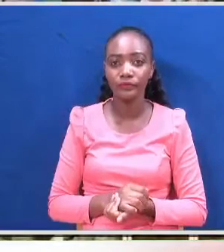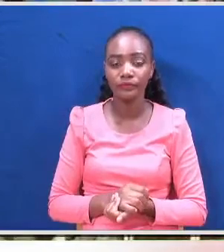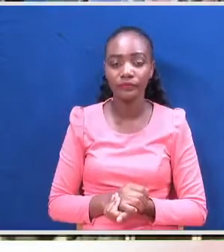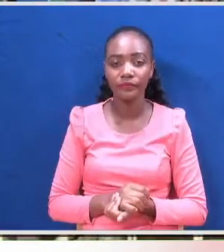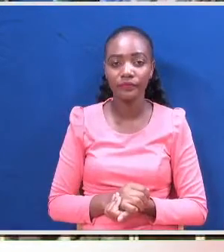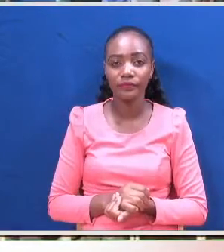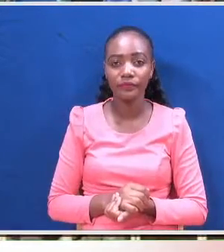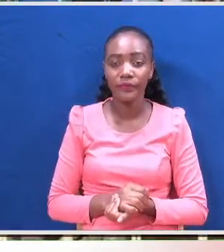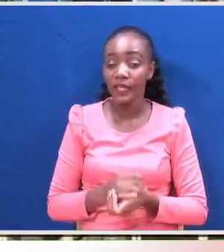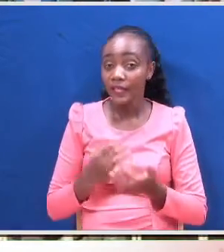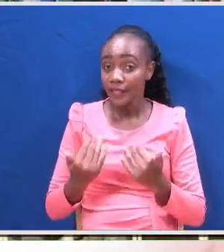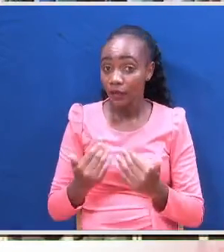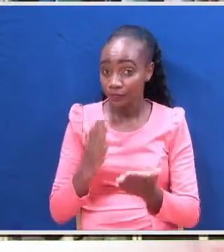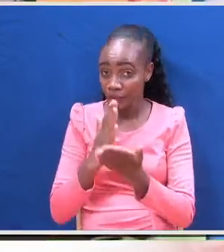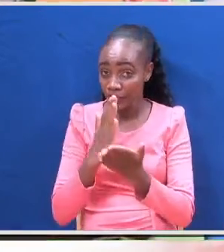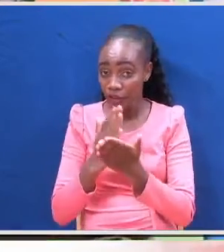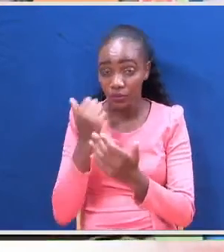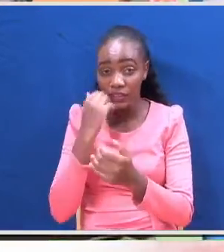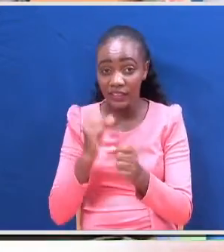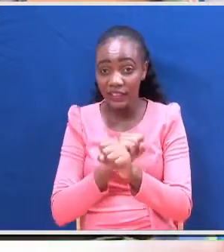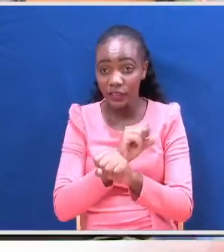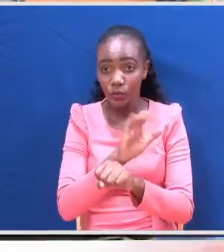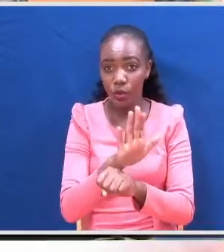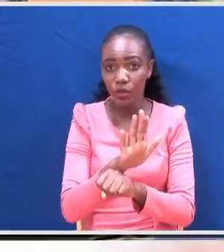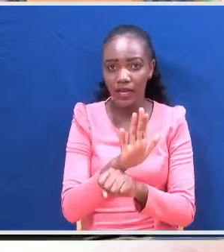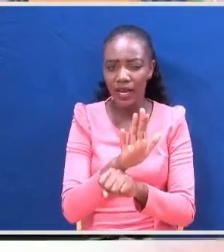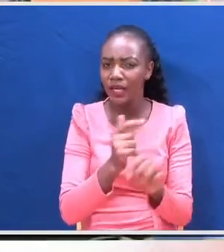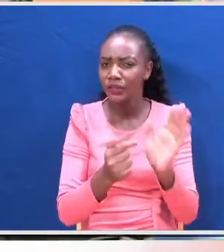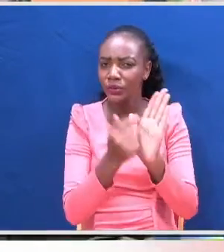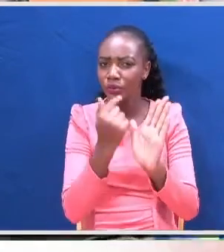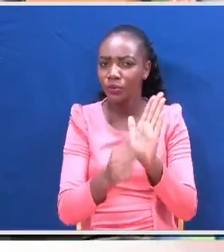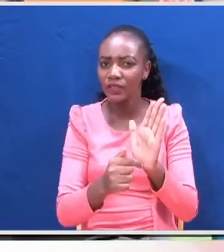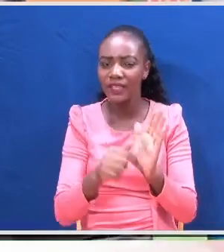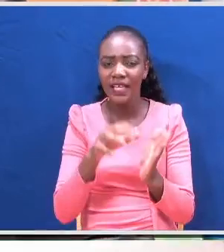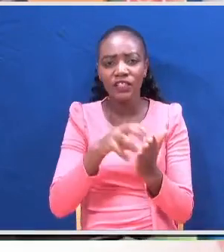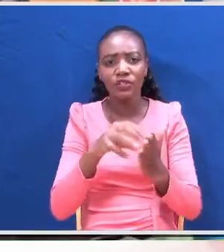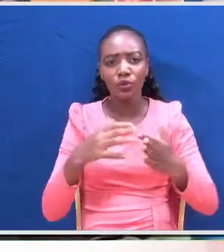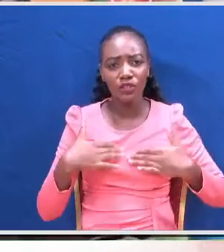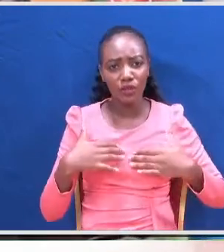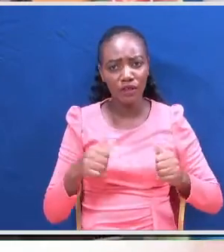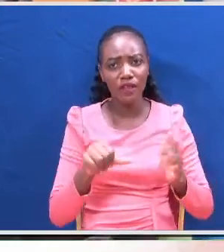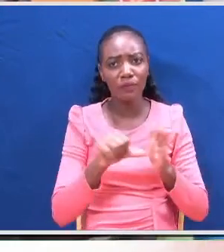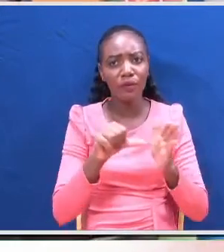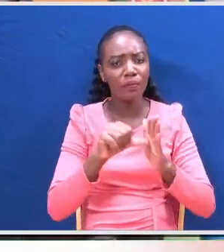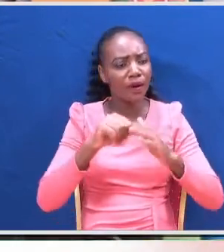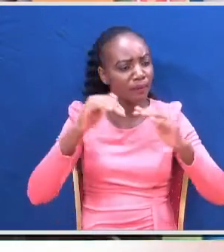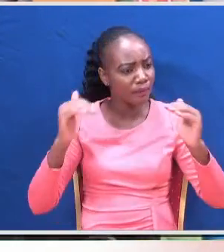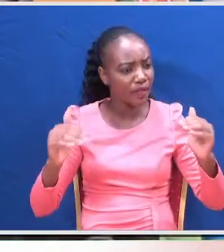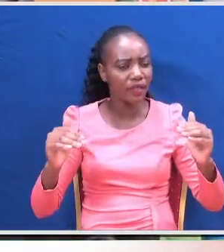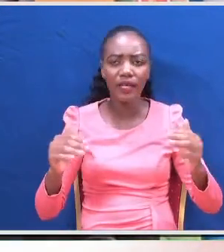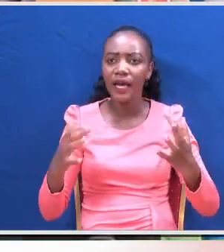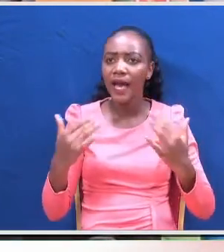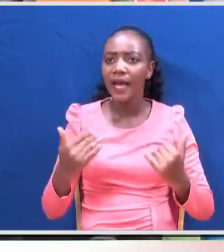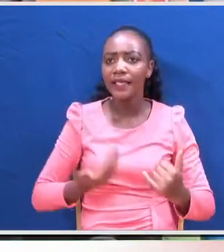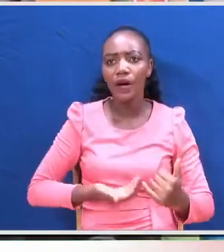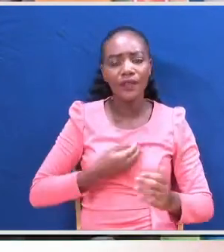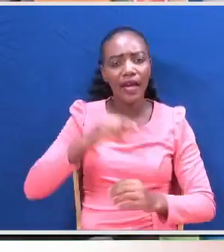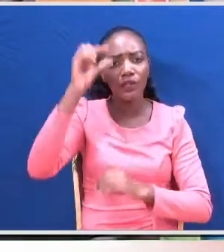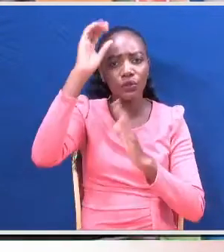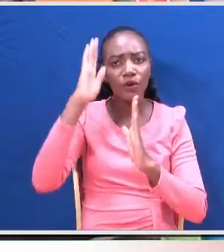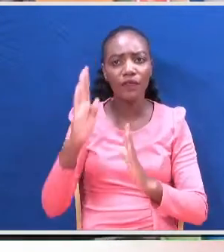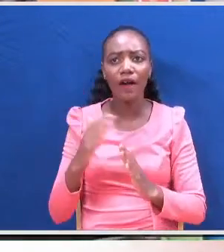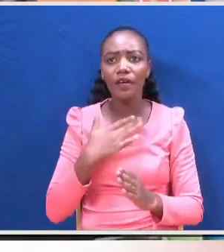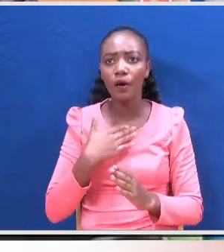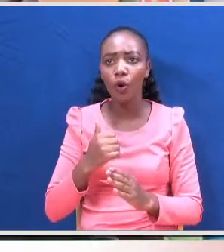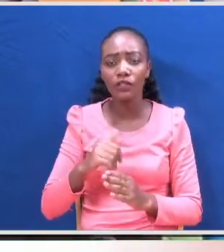Uwepo wa janga la corona nchini umedhihirisha kwamba hali ya afya nchini imetatizika pakubwa. Sasa baraza la magavana